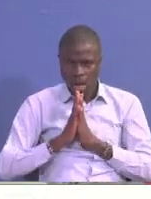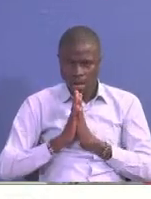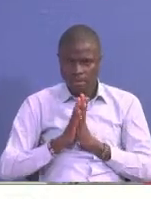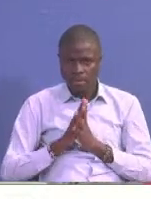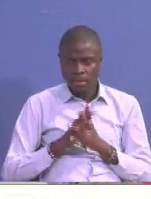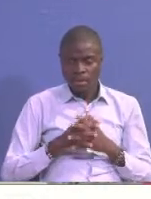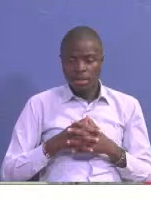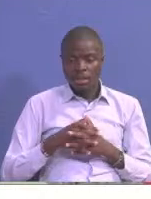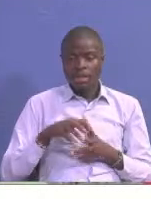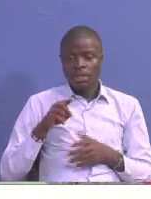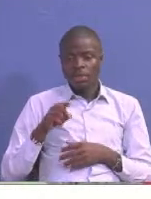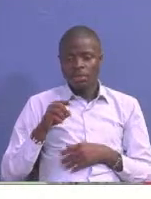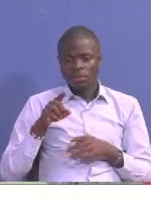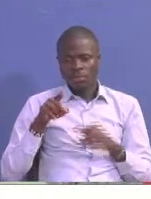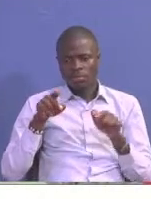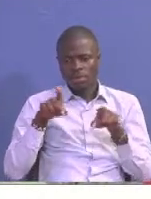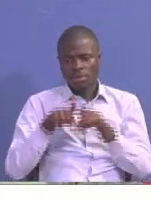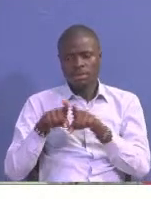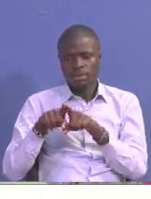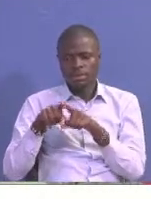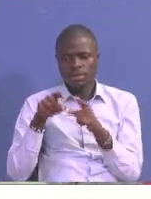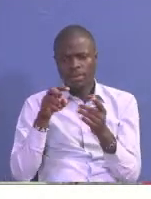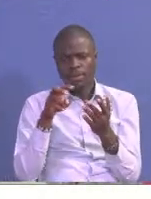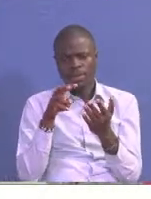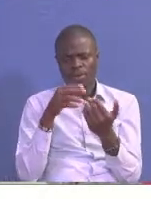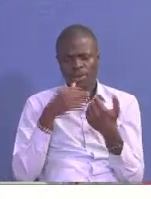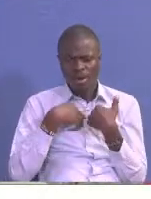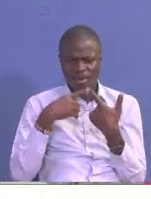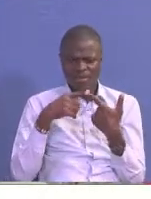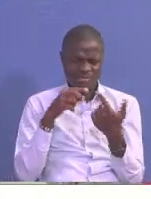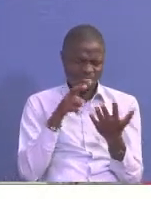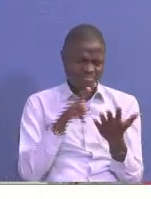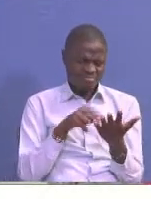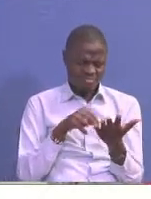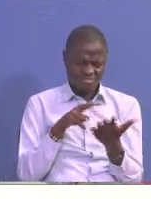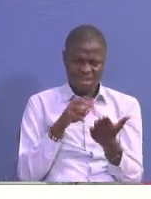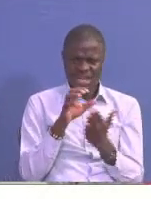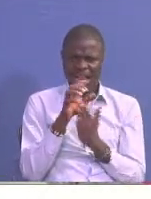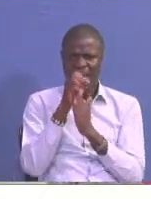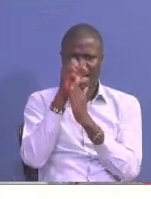You have to read. You have to lead.